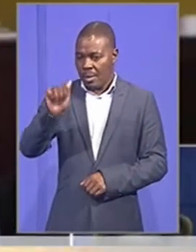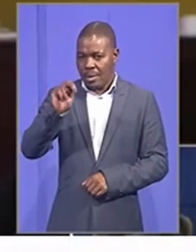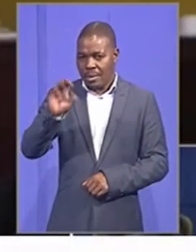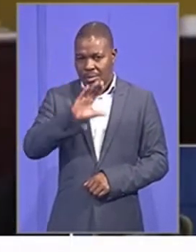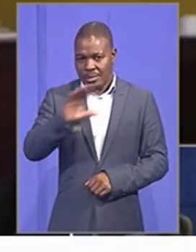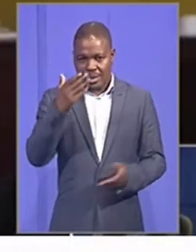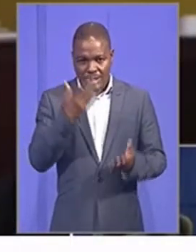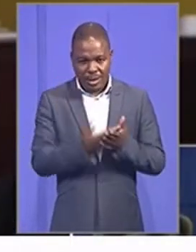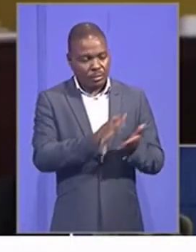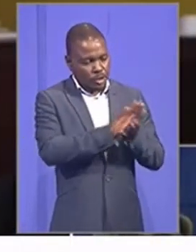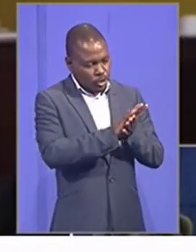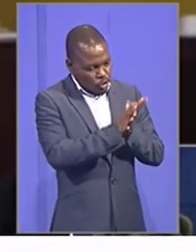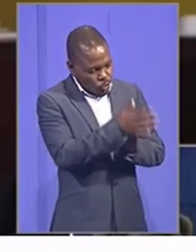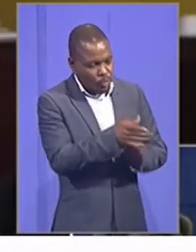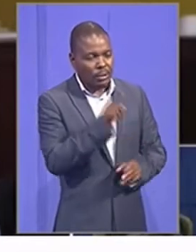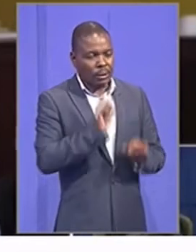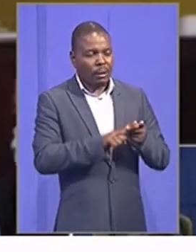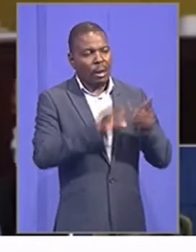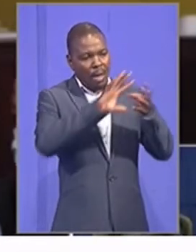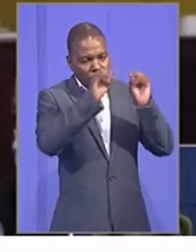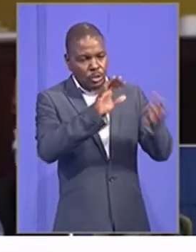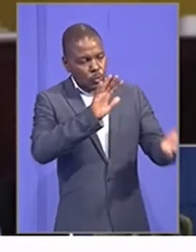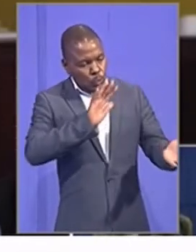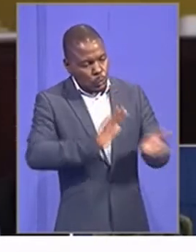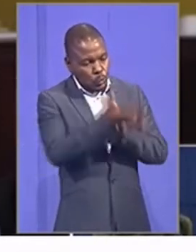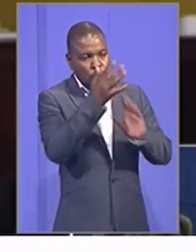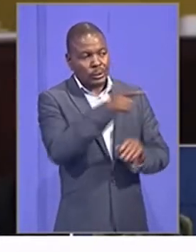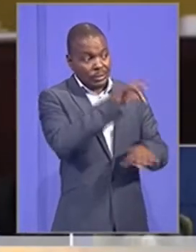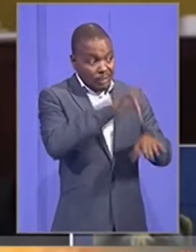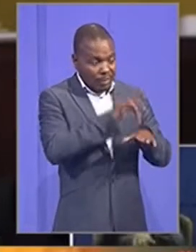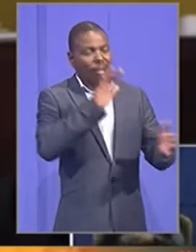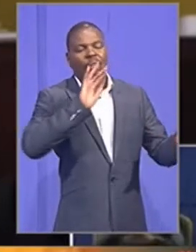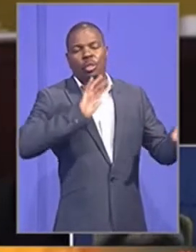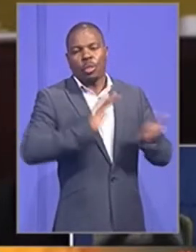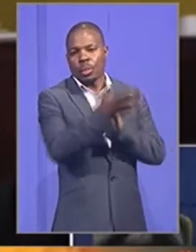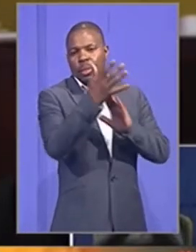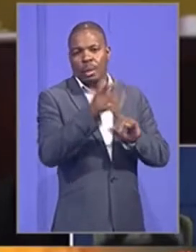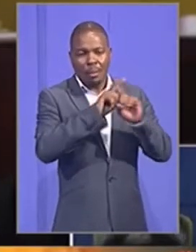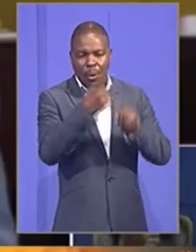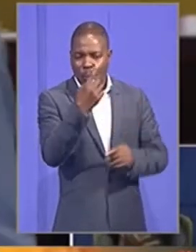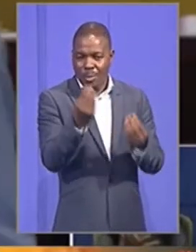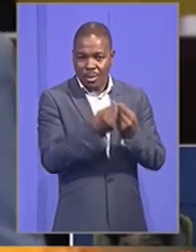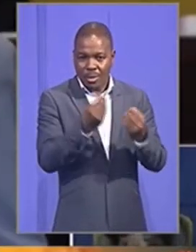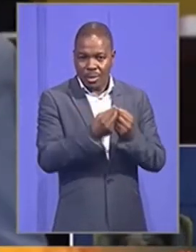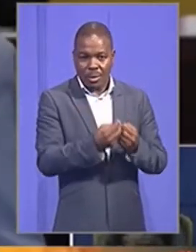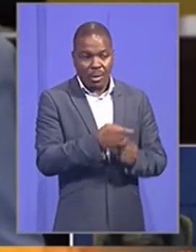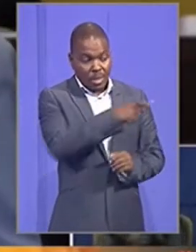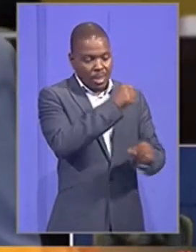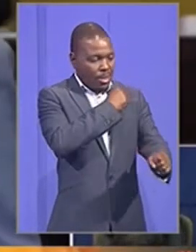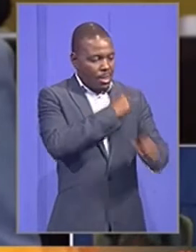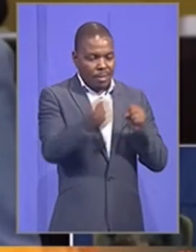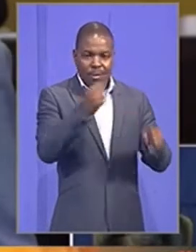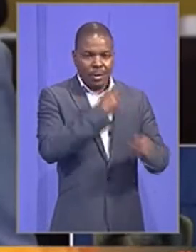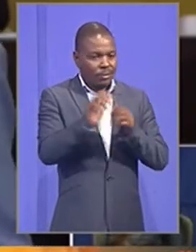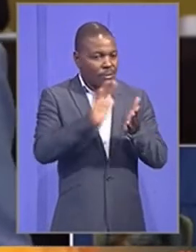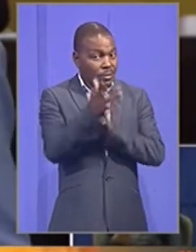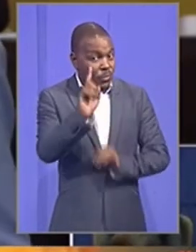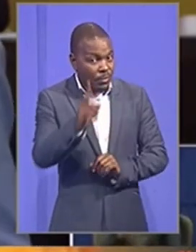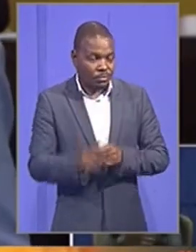and does destroy everything they touch. But there's one thing the ANC will never ever